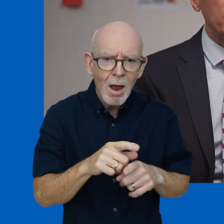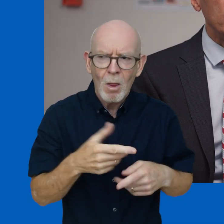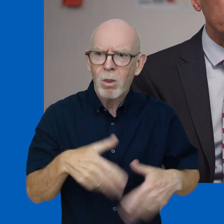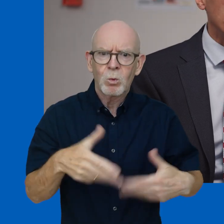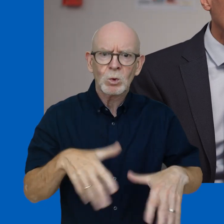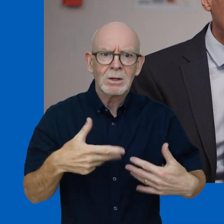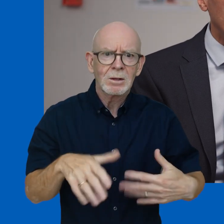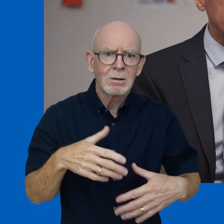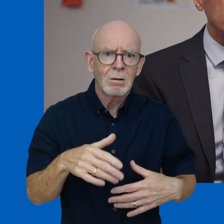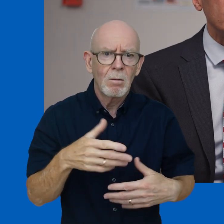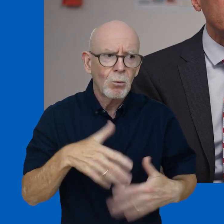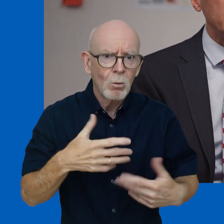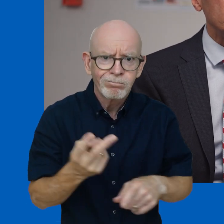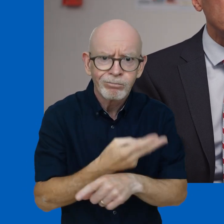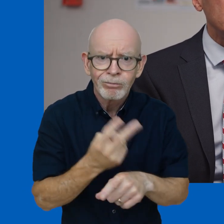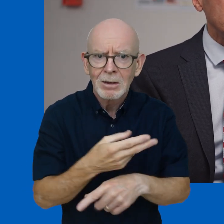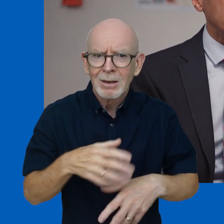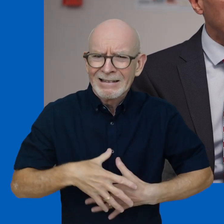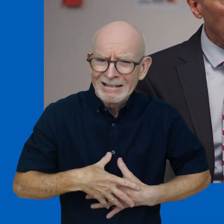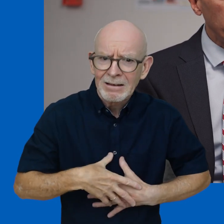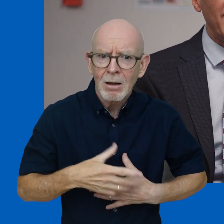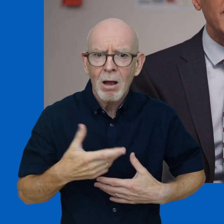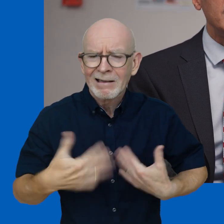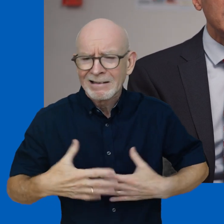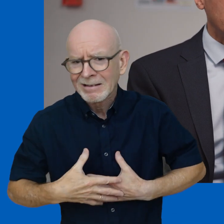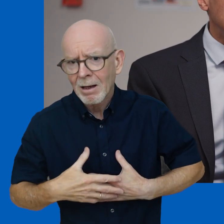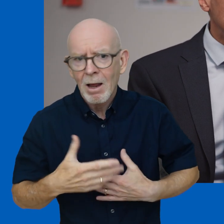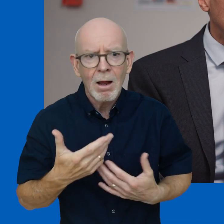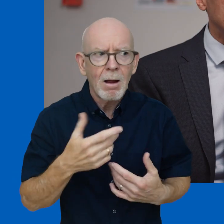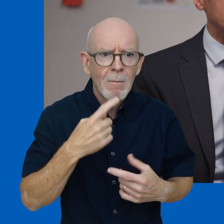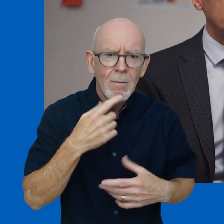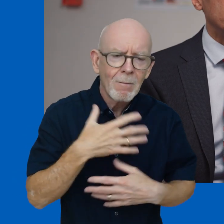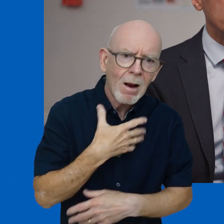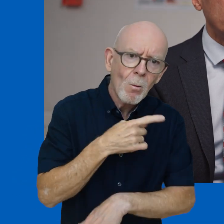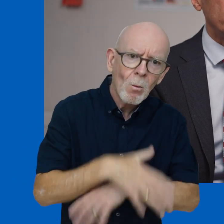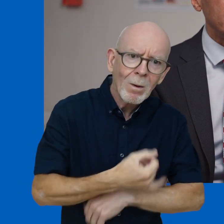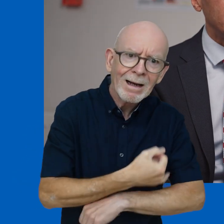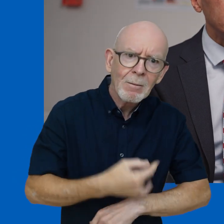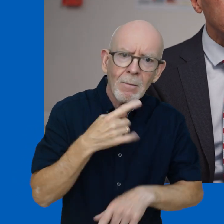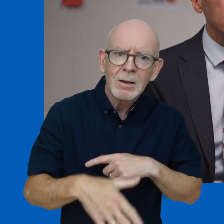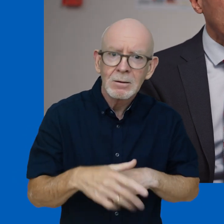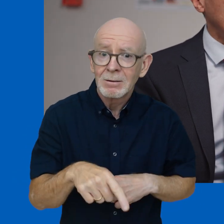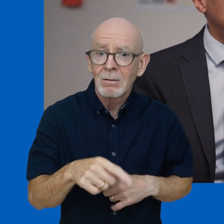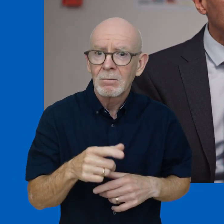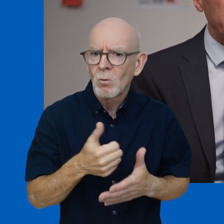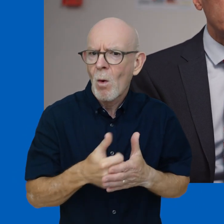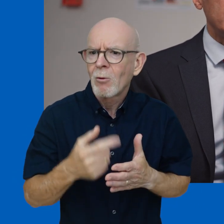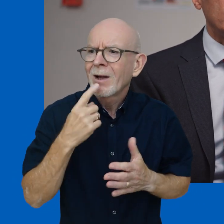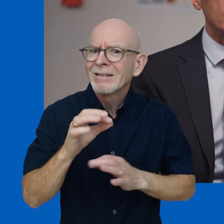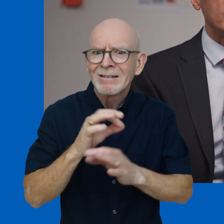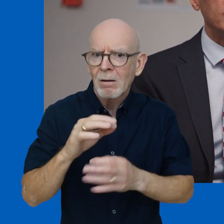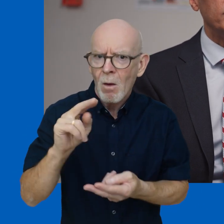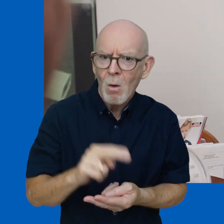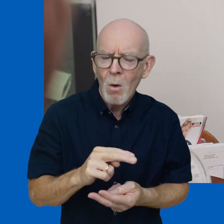looser poo, pooing more often, constipation, abdominal pain, anemia, which is lower than normal red cells, or unexplained